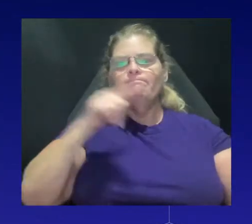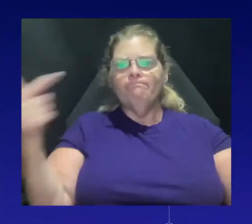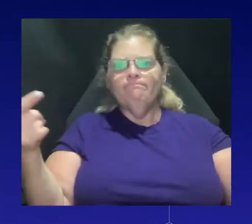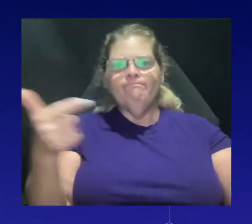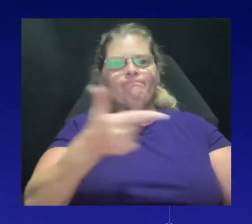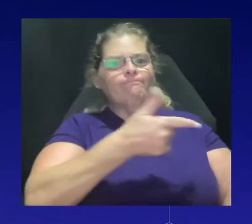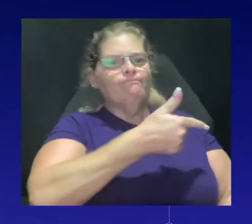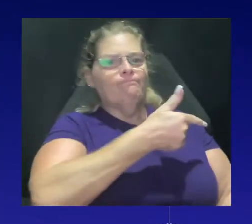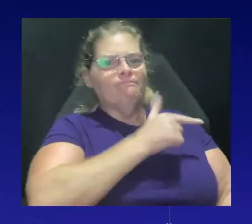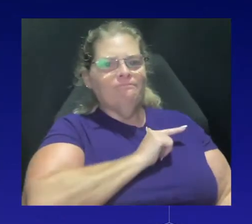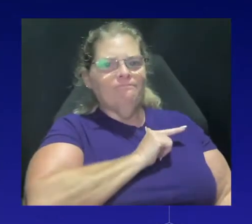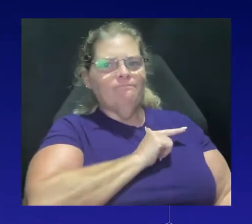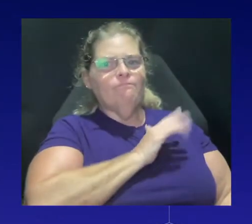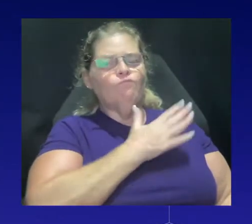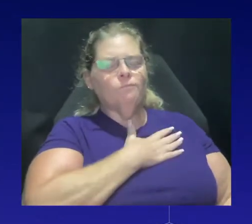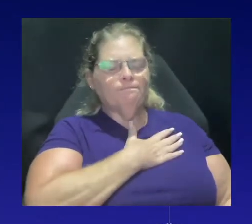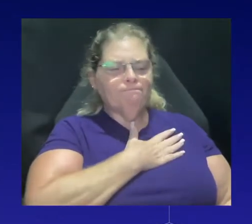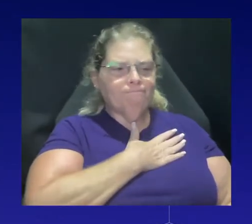You know,